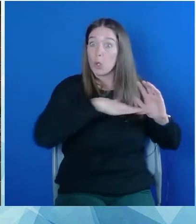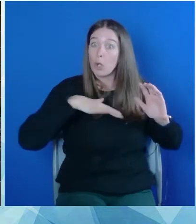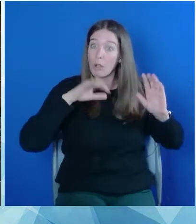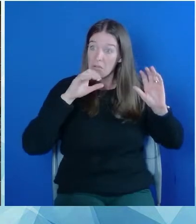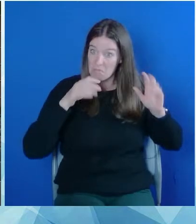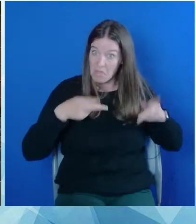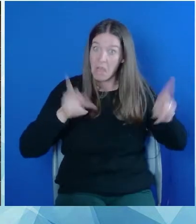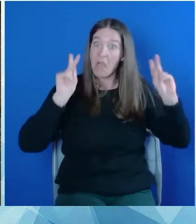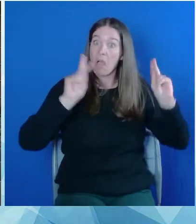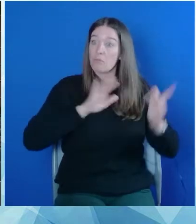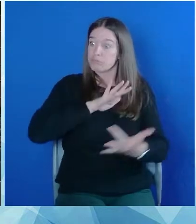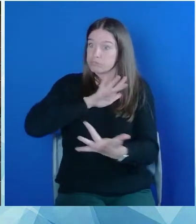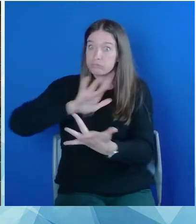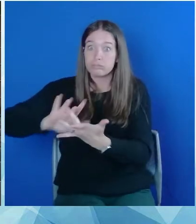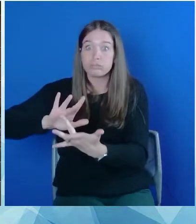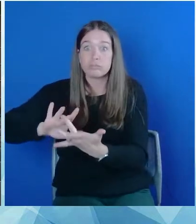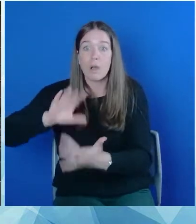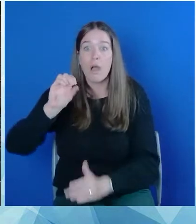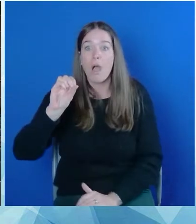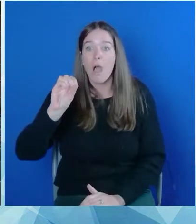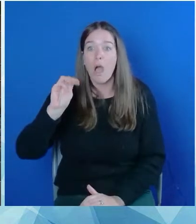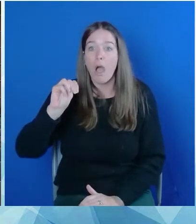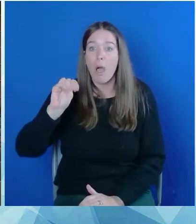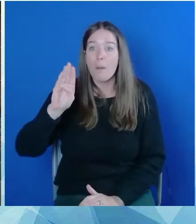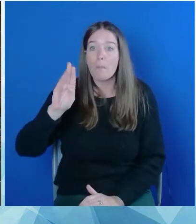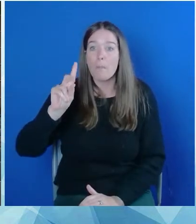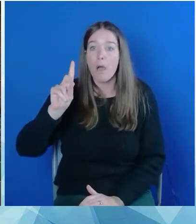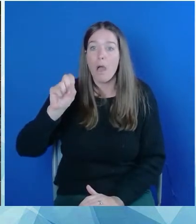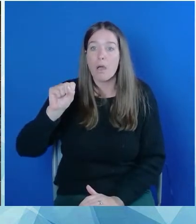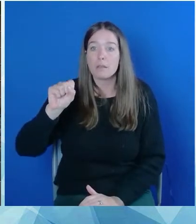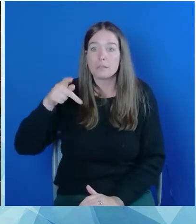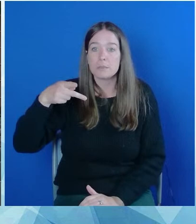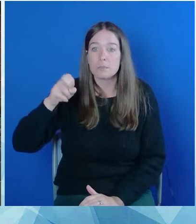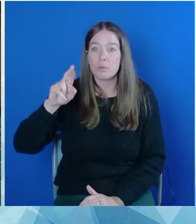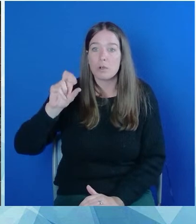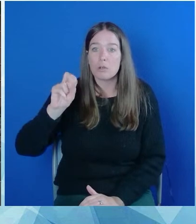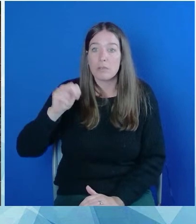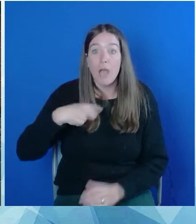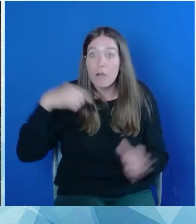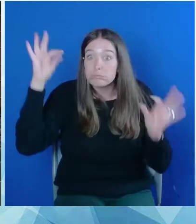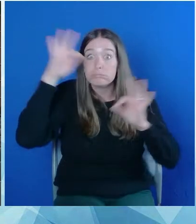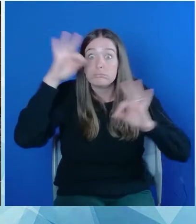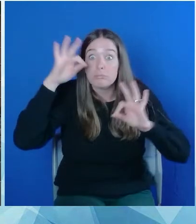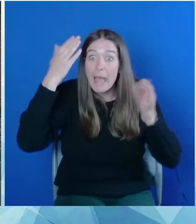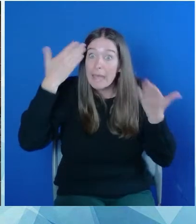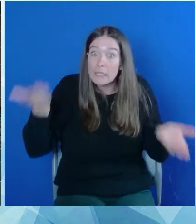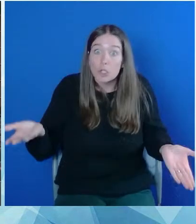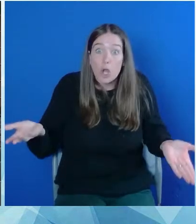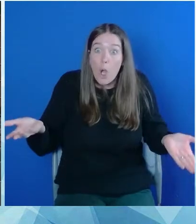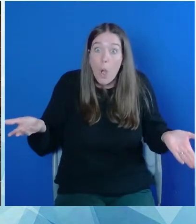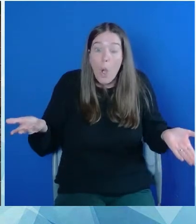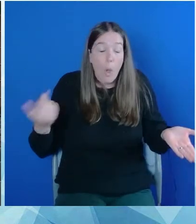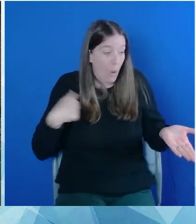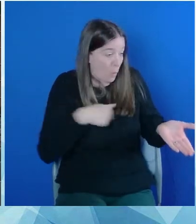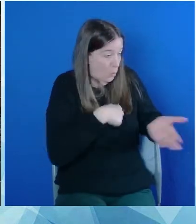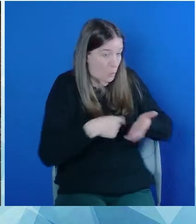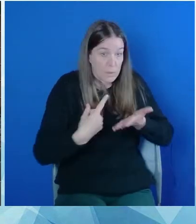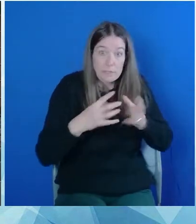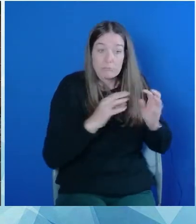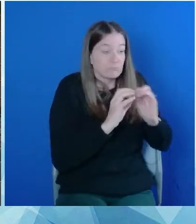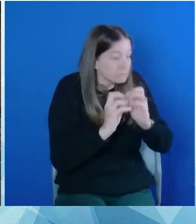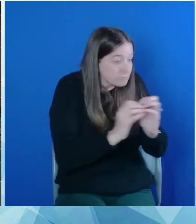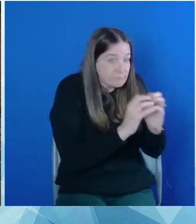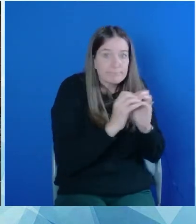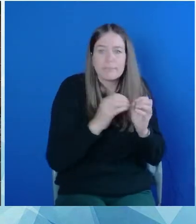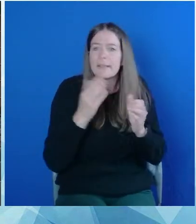to the ombudsperson. I didn't know that. We often talk amongst ourselves and we have somewhat fragmented communication and information